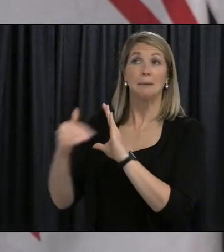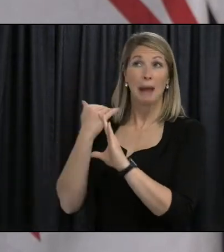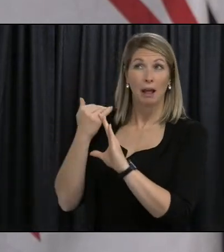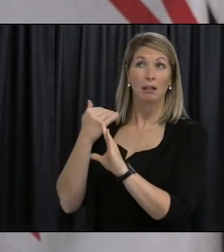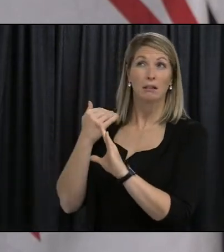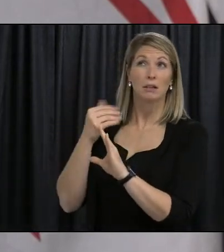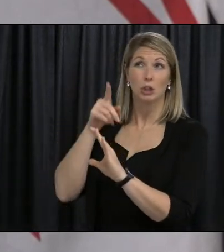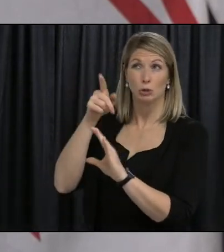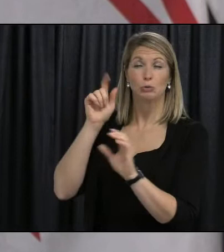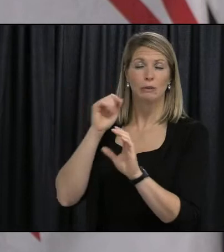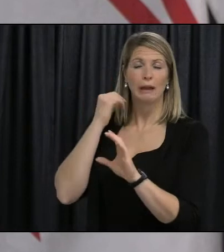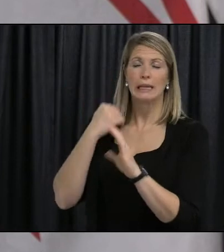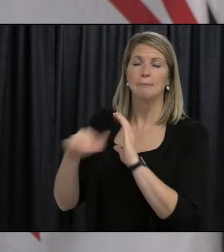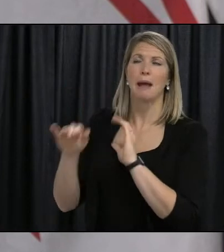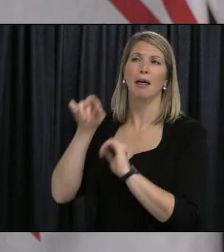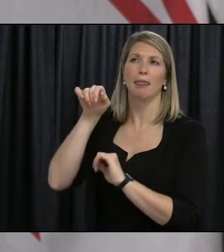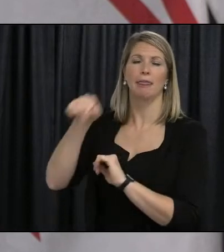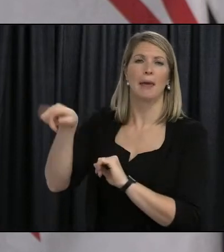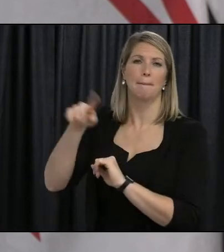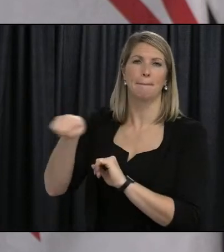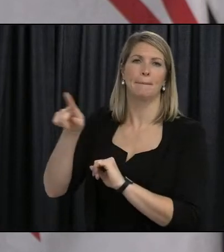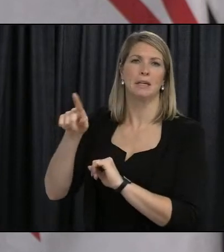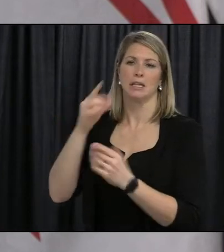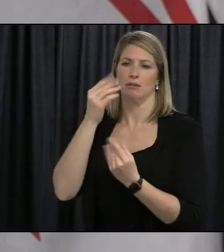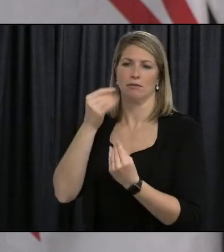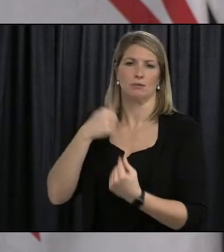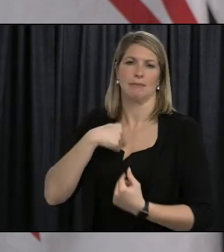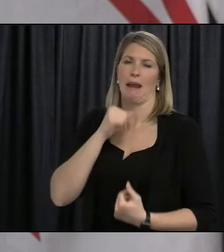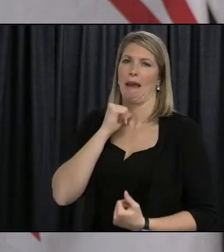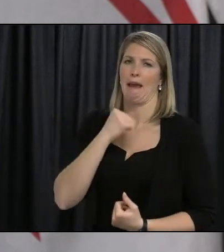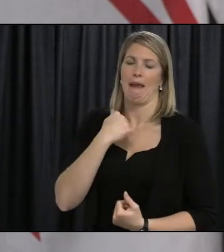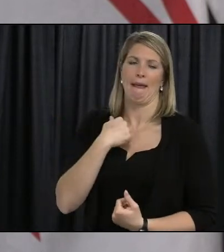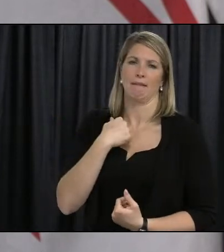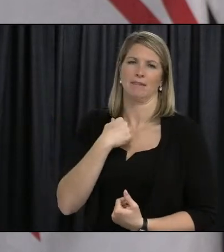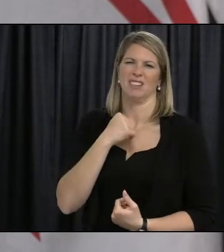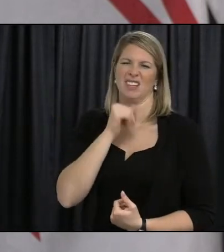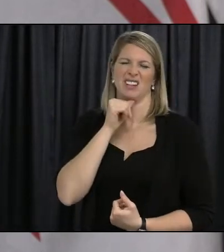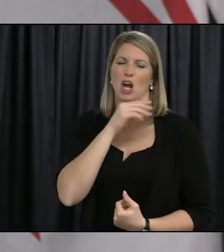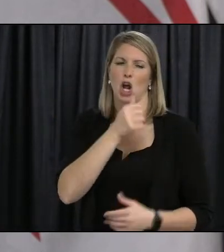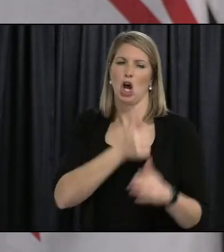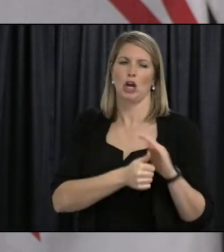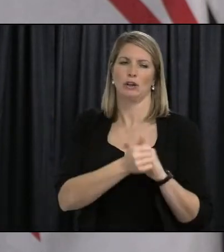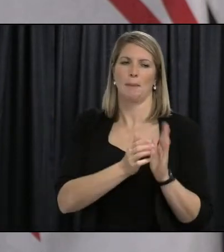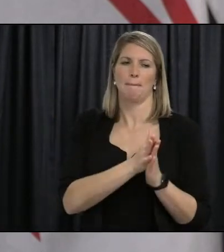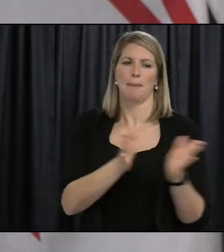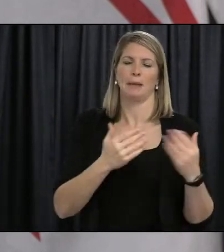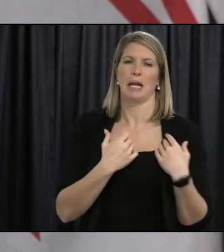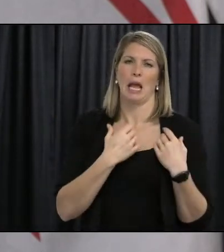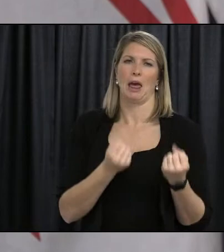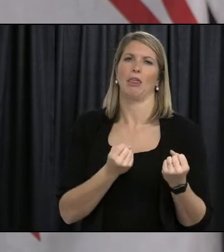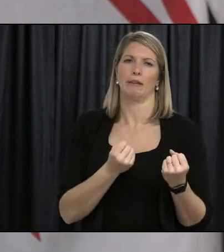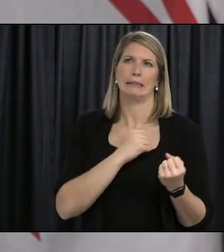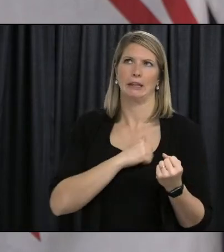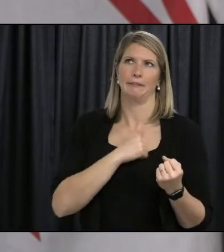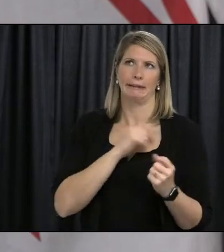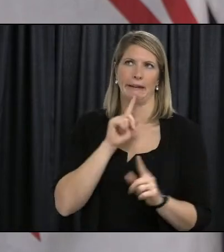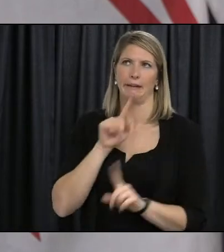email. I don't have that information. It's not really part of public health's domain.